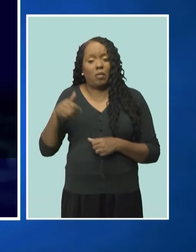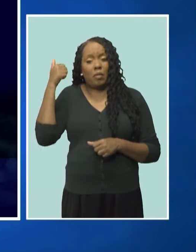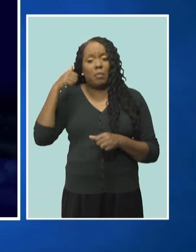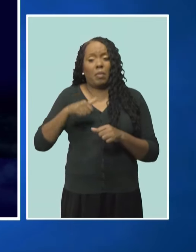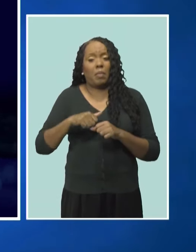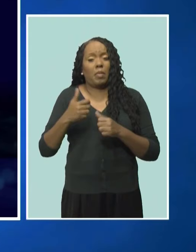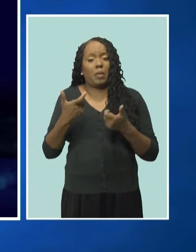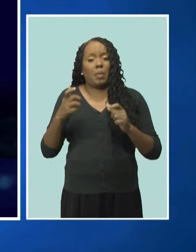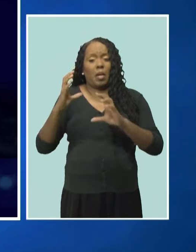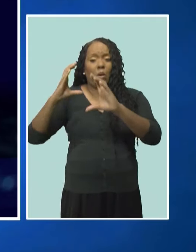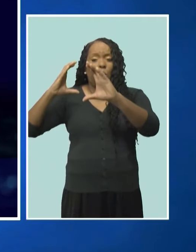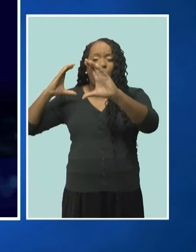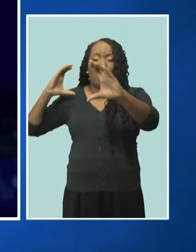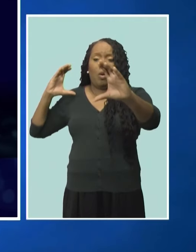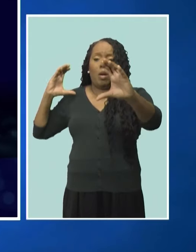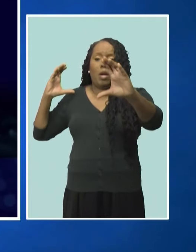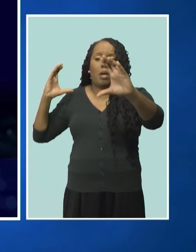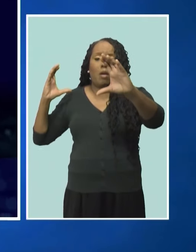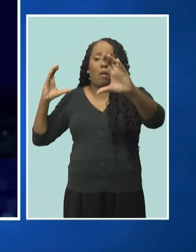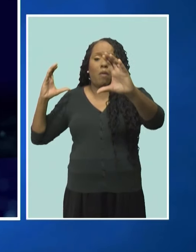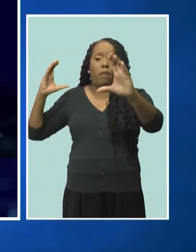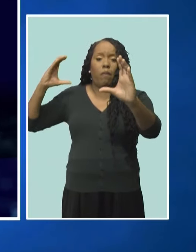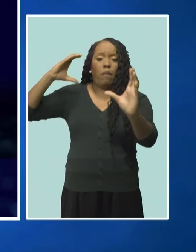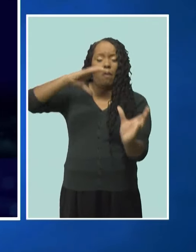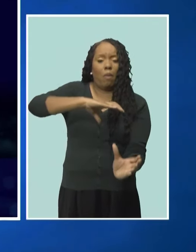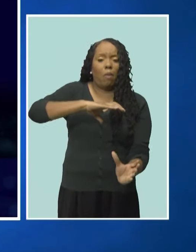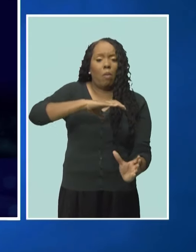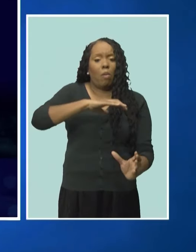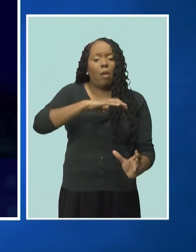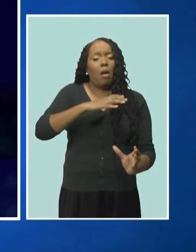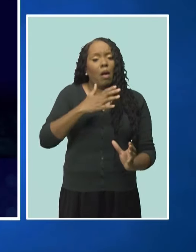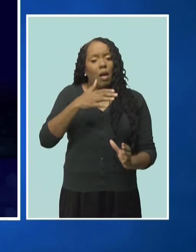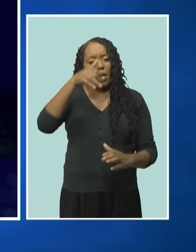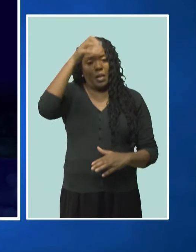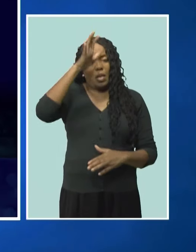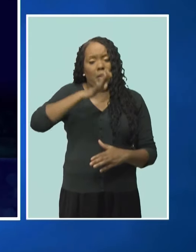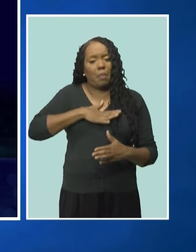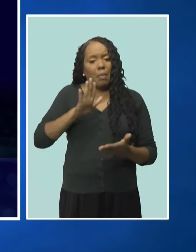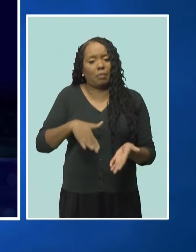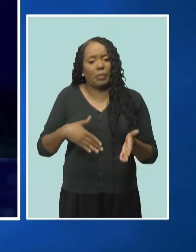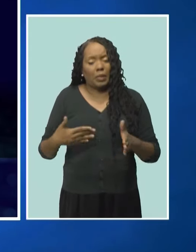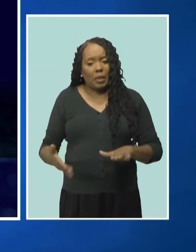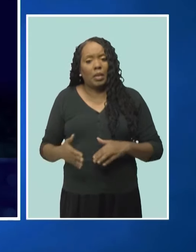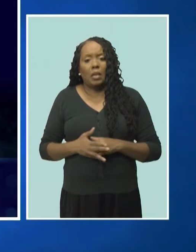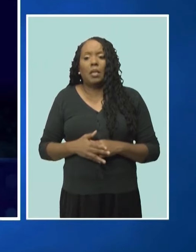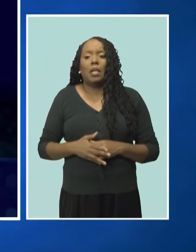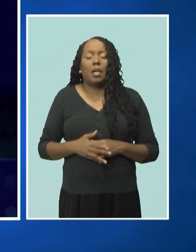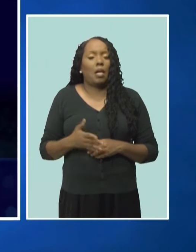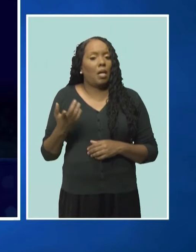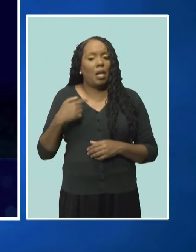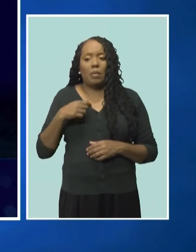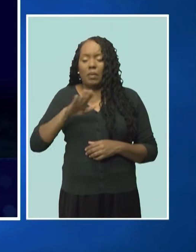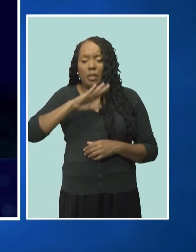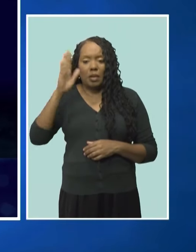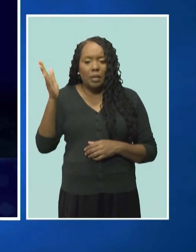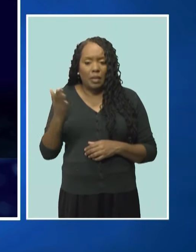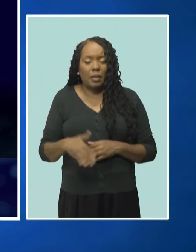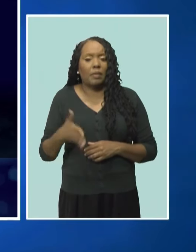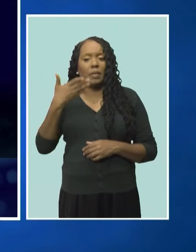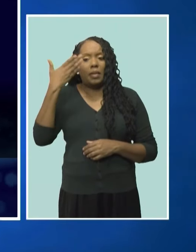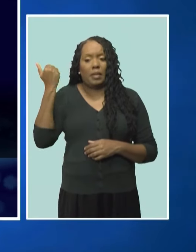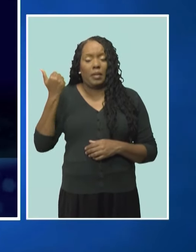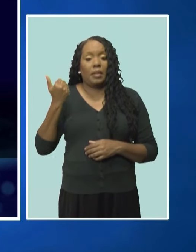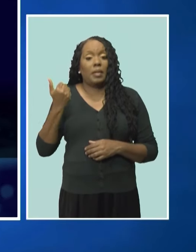isolated incidents. They are a call to action for all of us. Safety in the workplace